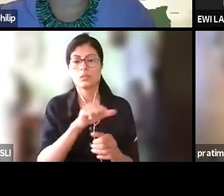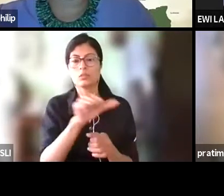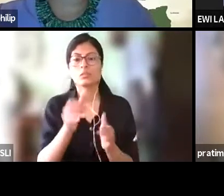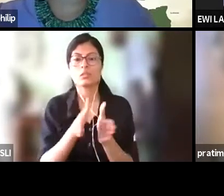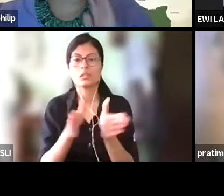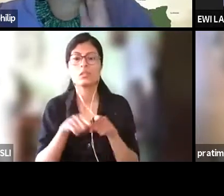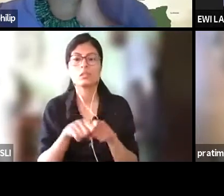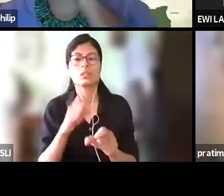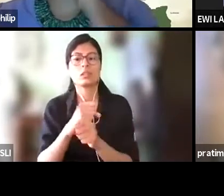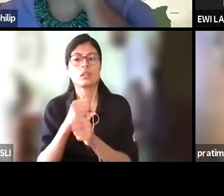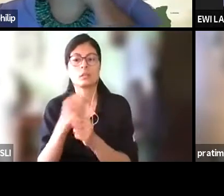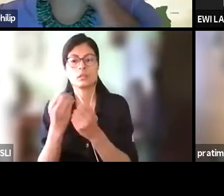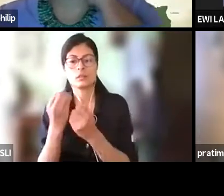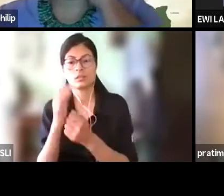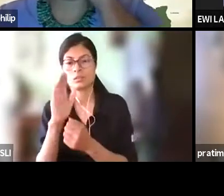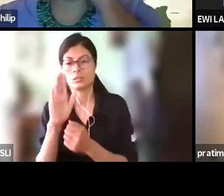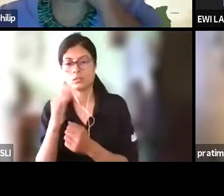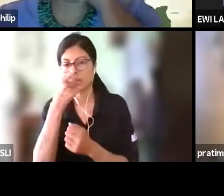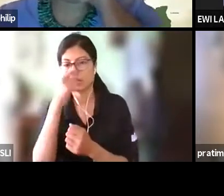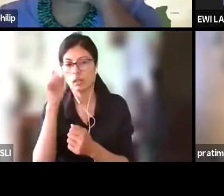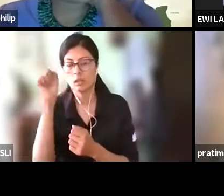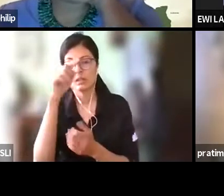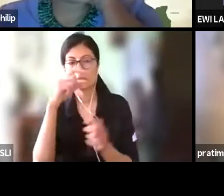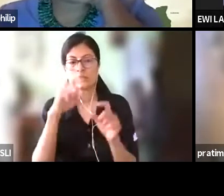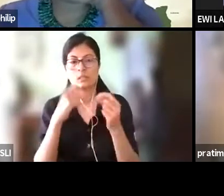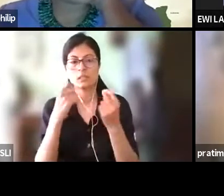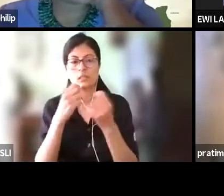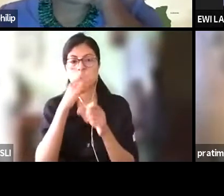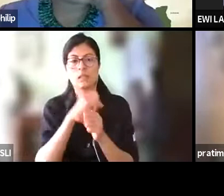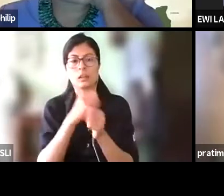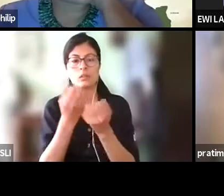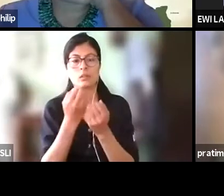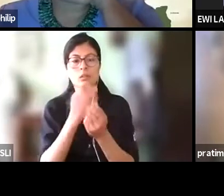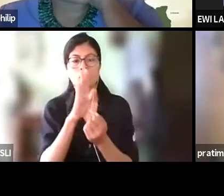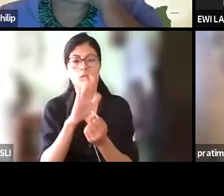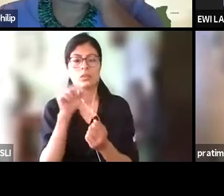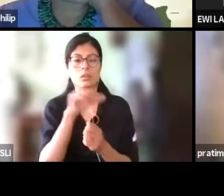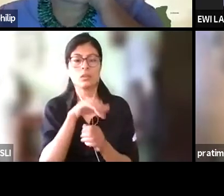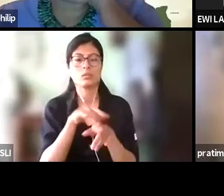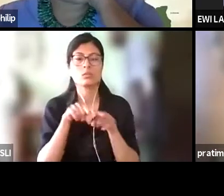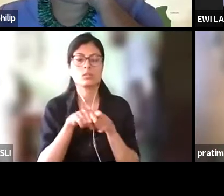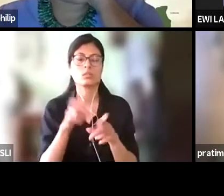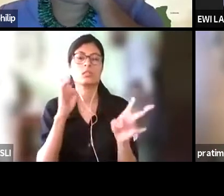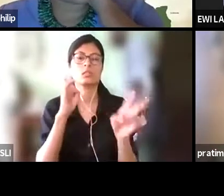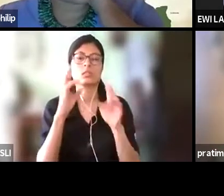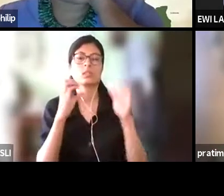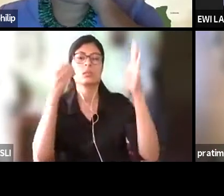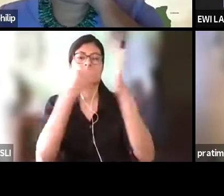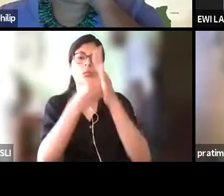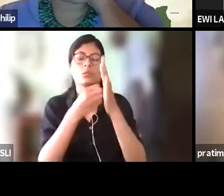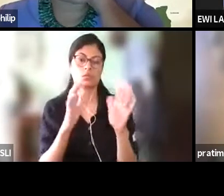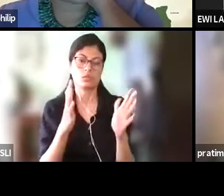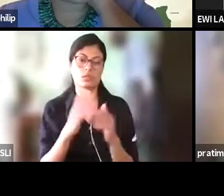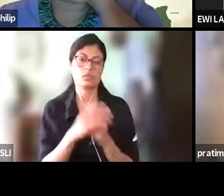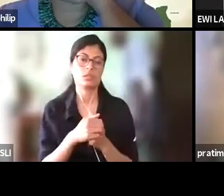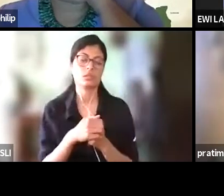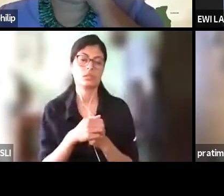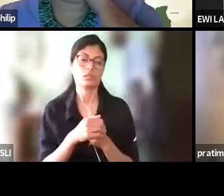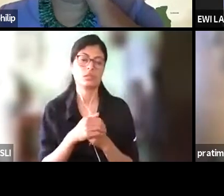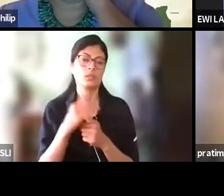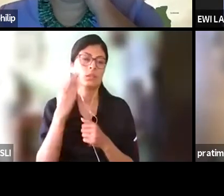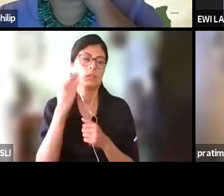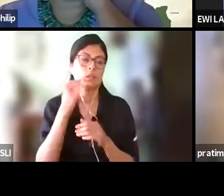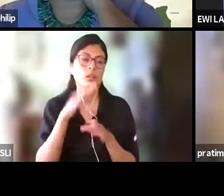very remote area and they don't have any education. The women group, they don't know any